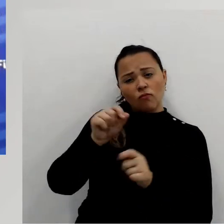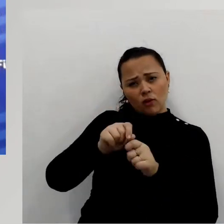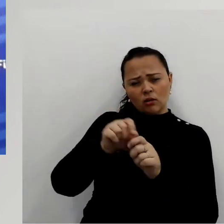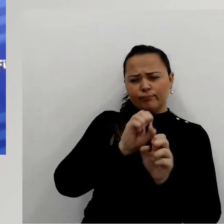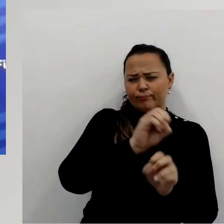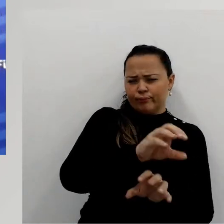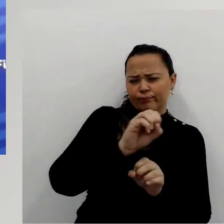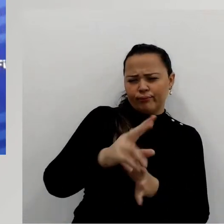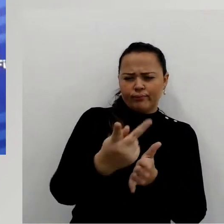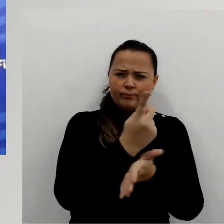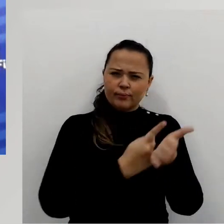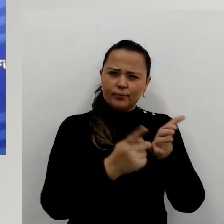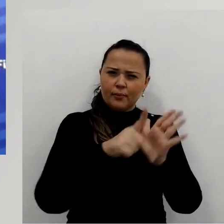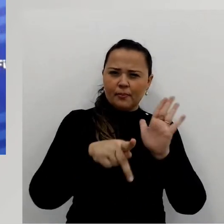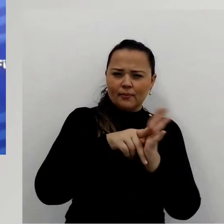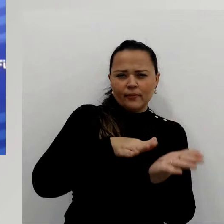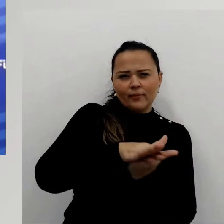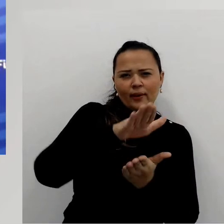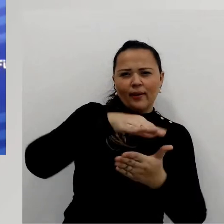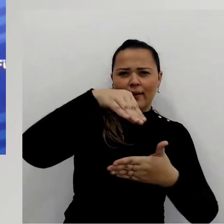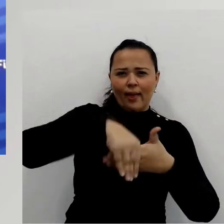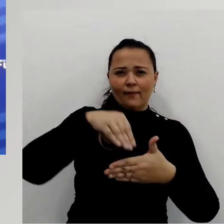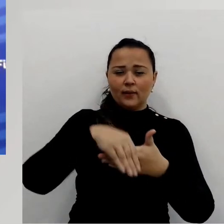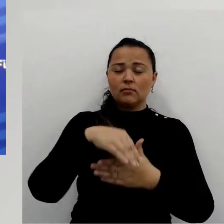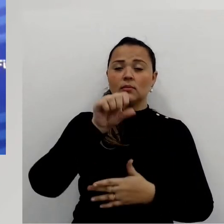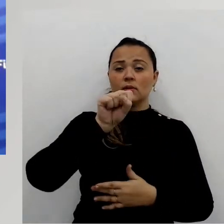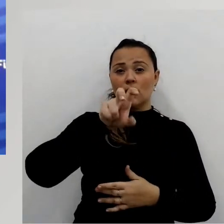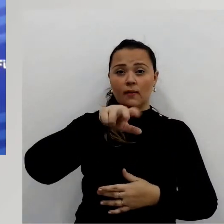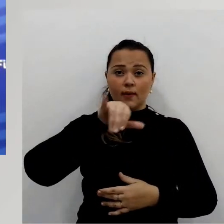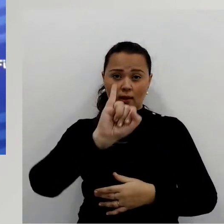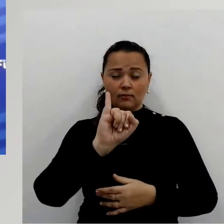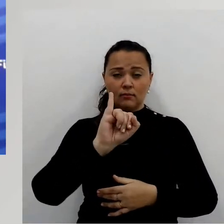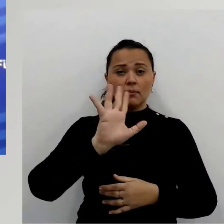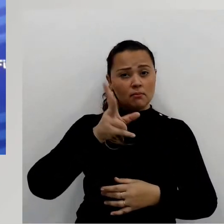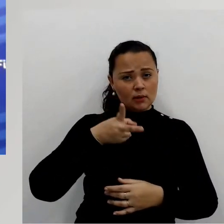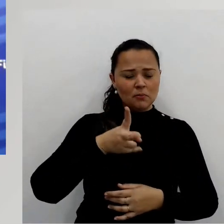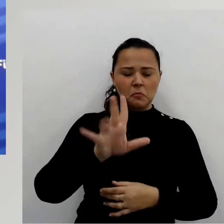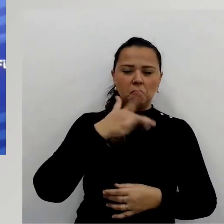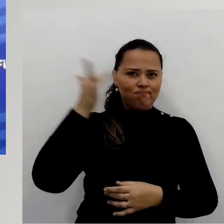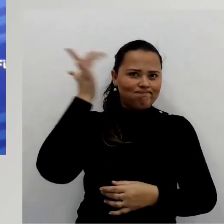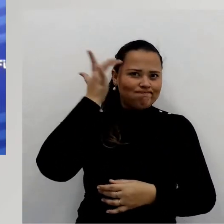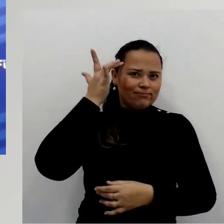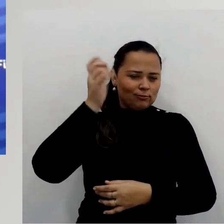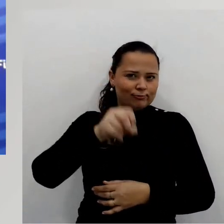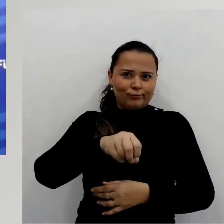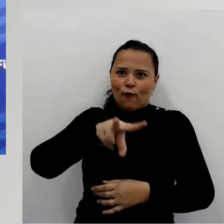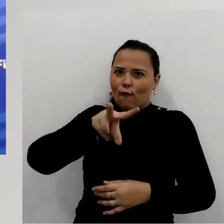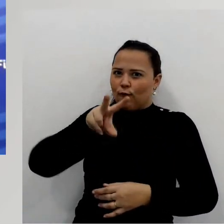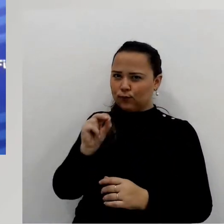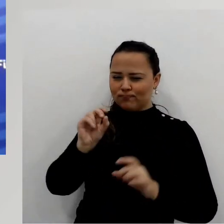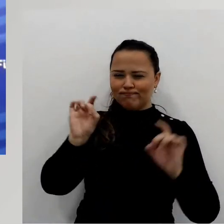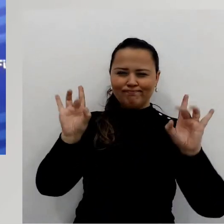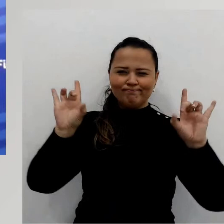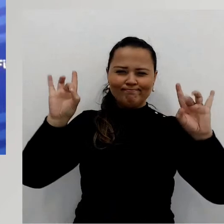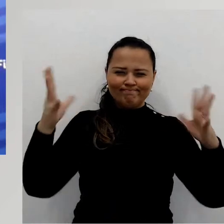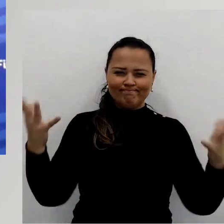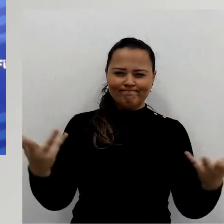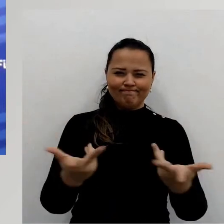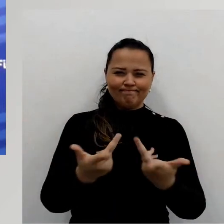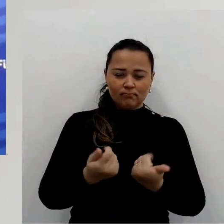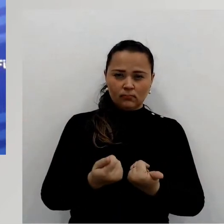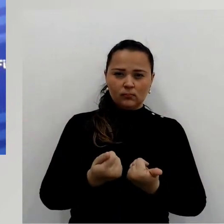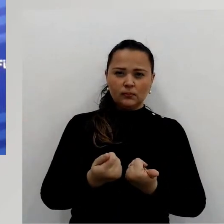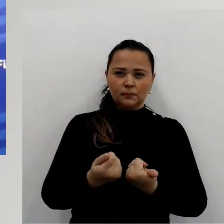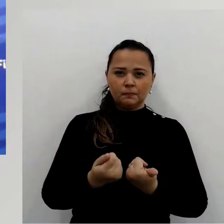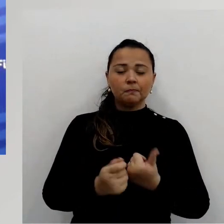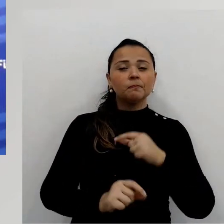this Senai here in Maracanã, the most modern school in the whole Latin